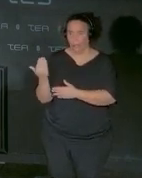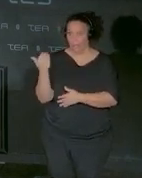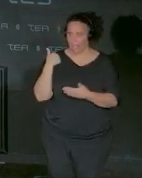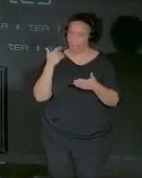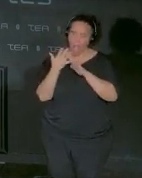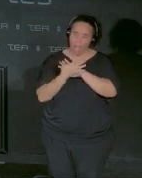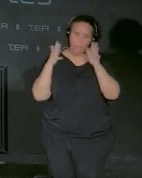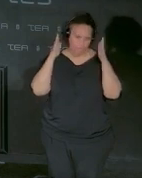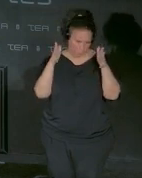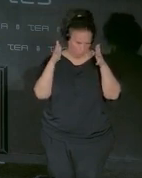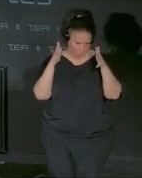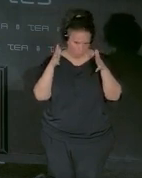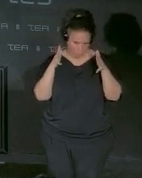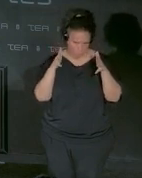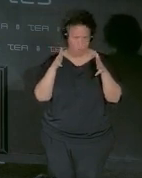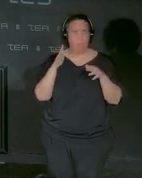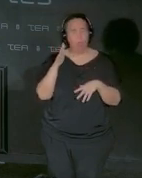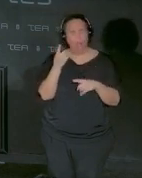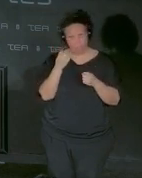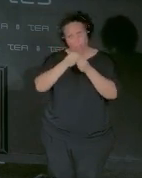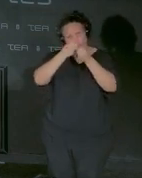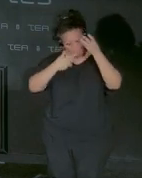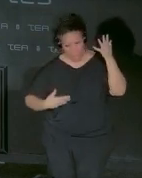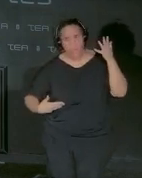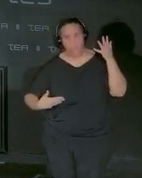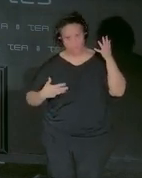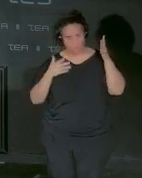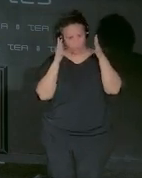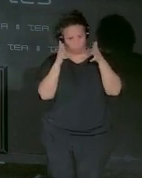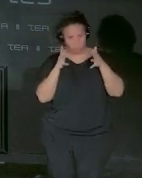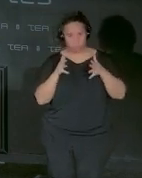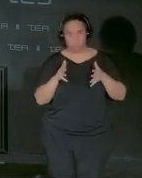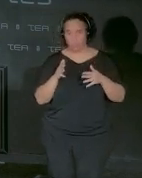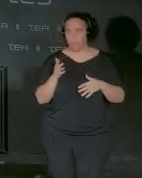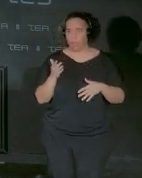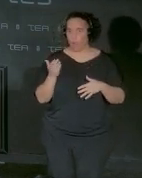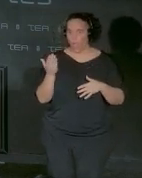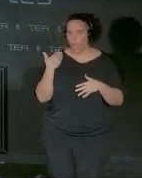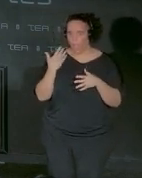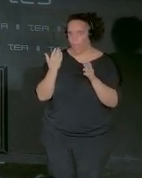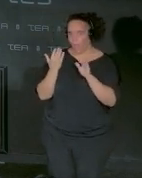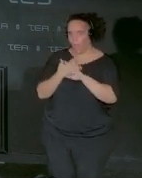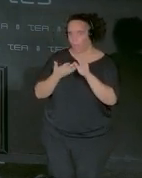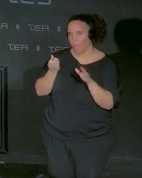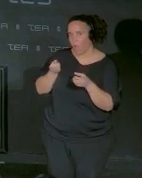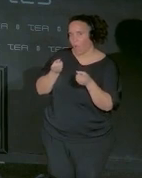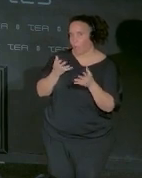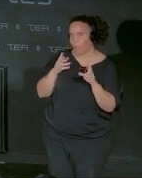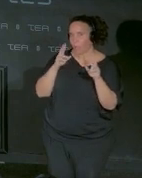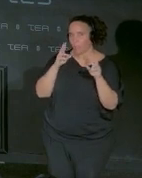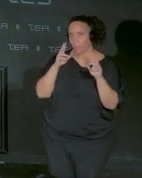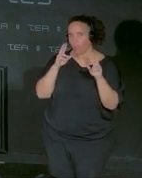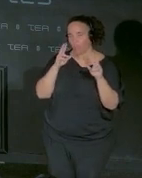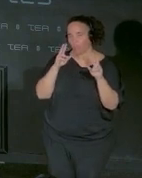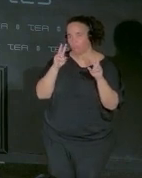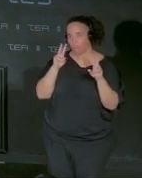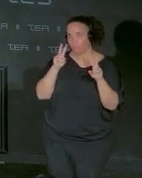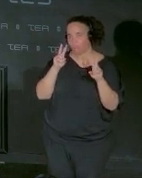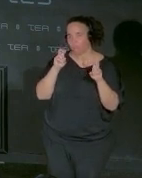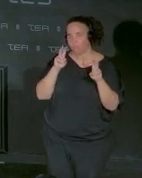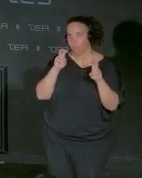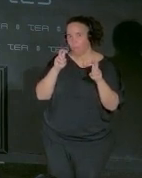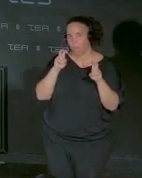yesterday. It was spot on, all of the things that he was saying about the borders and all of the rest that he said. So please also include this in the